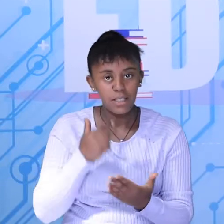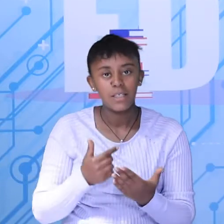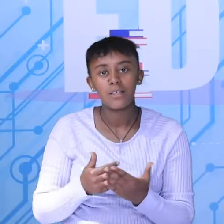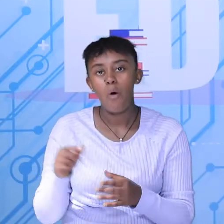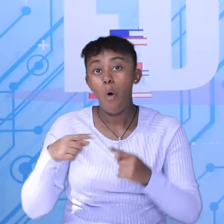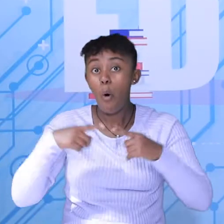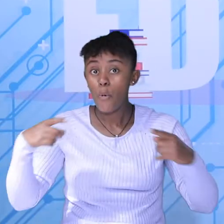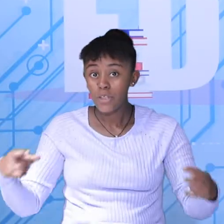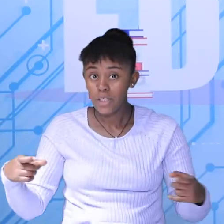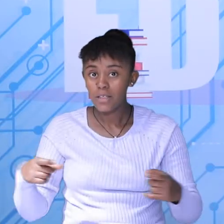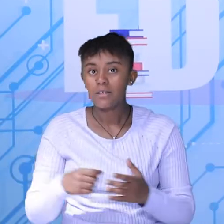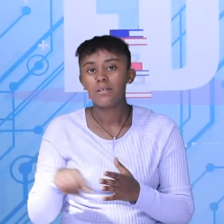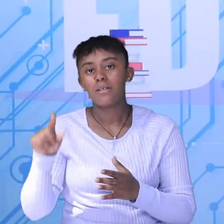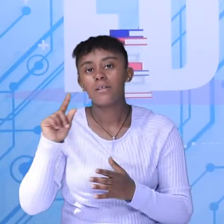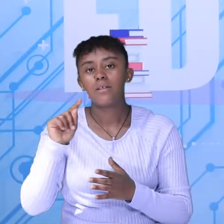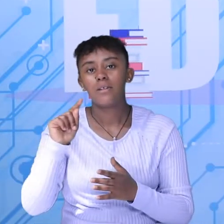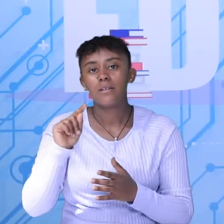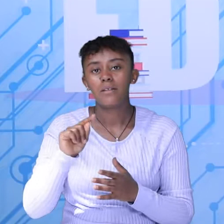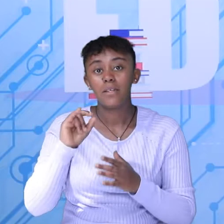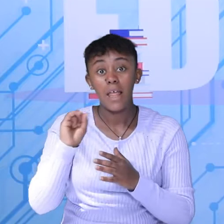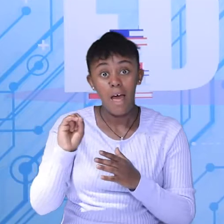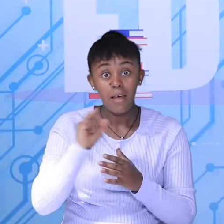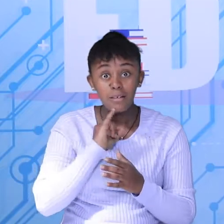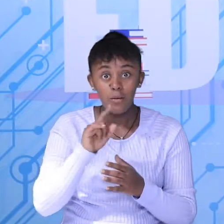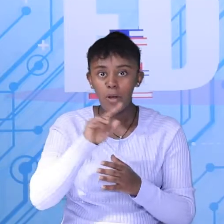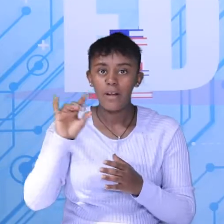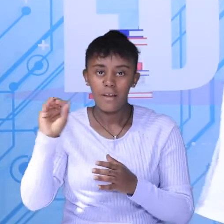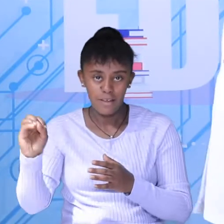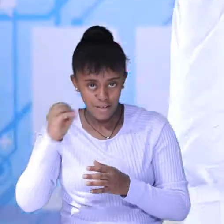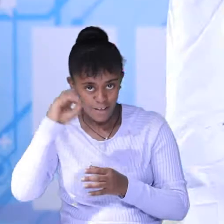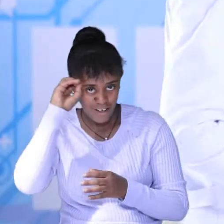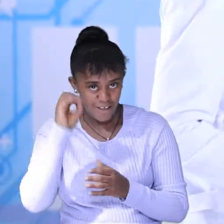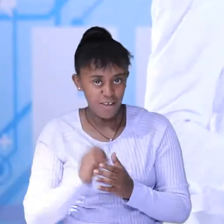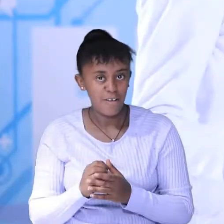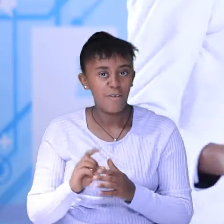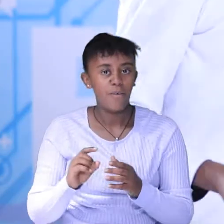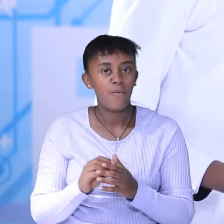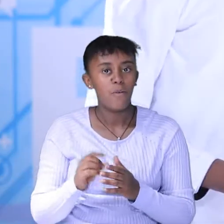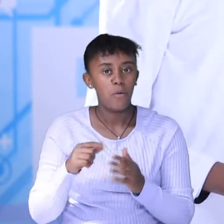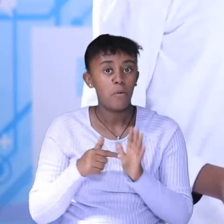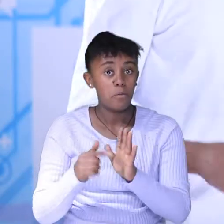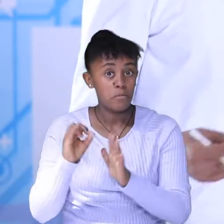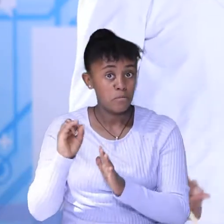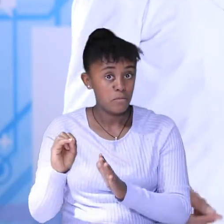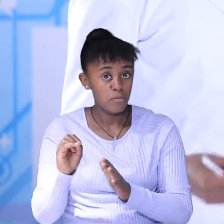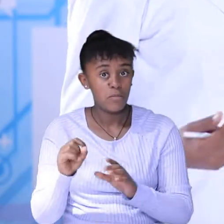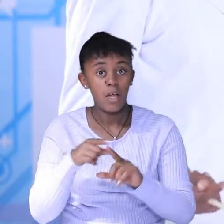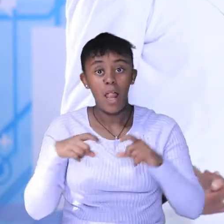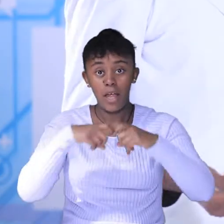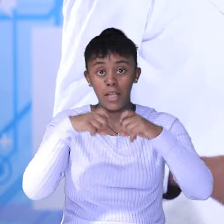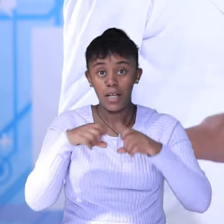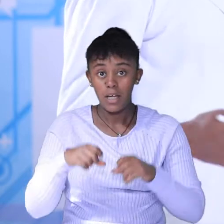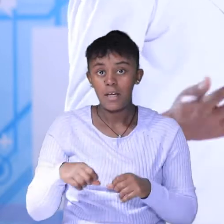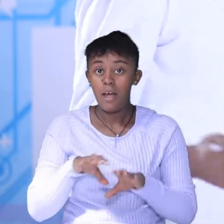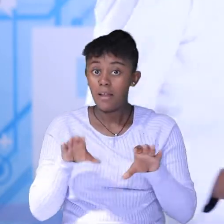acting oppositely, theta is 180 degree. Well, theta is the angle between the electric current and the